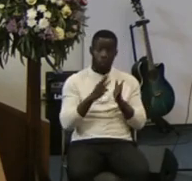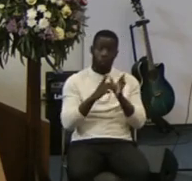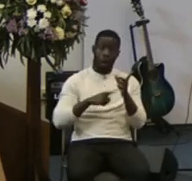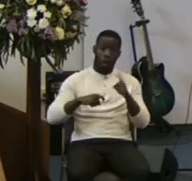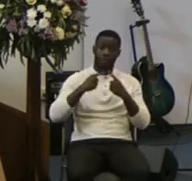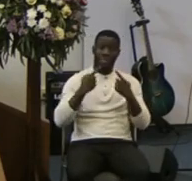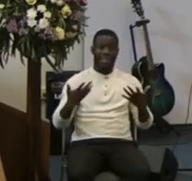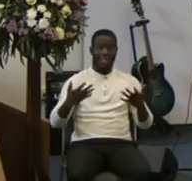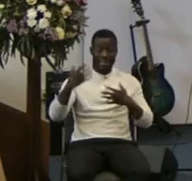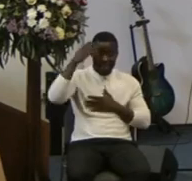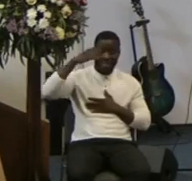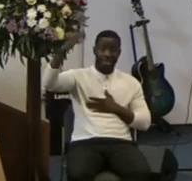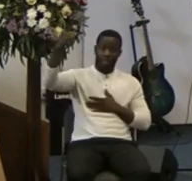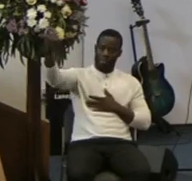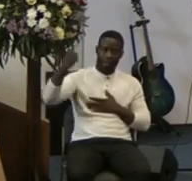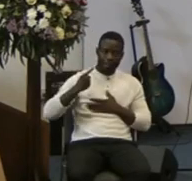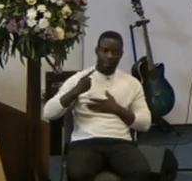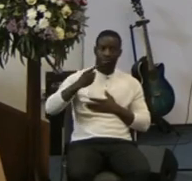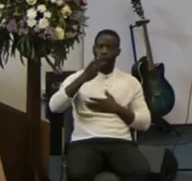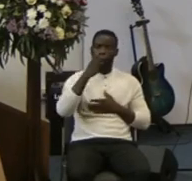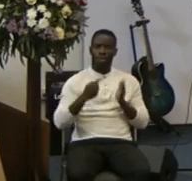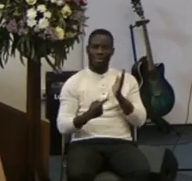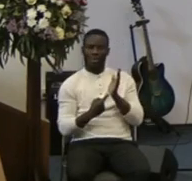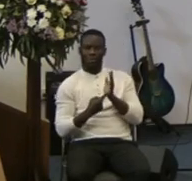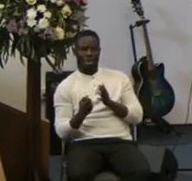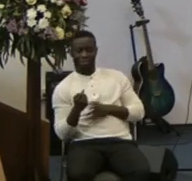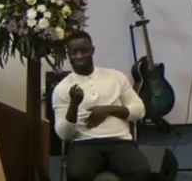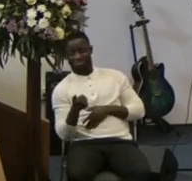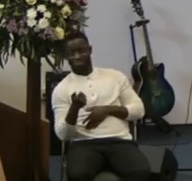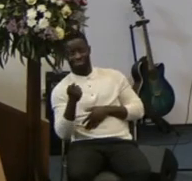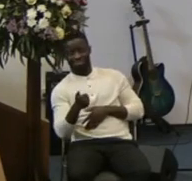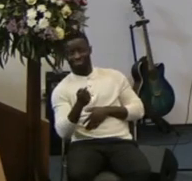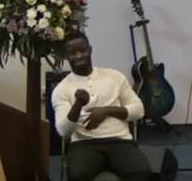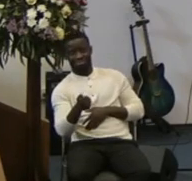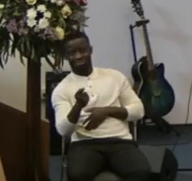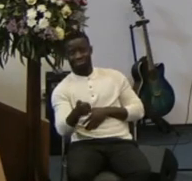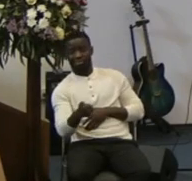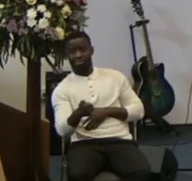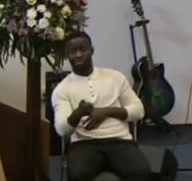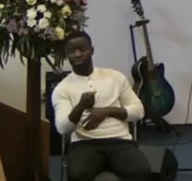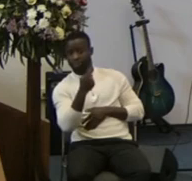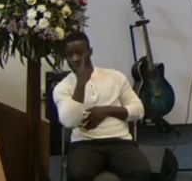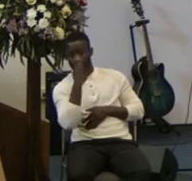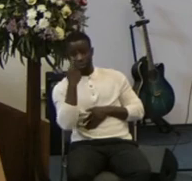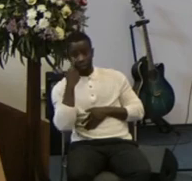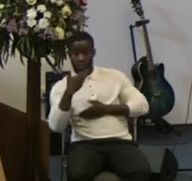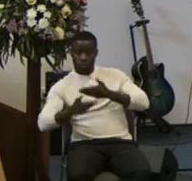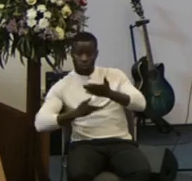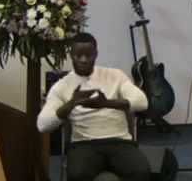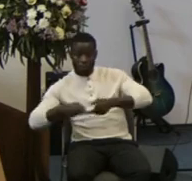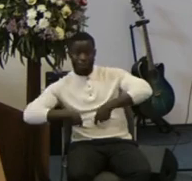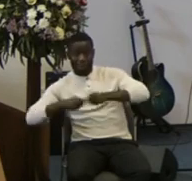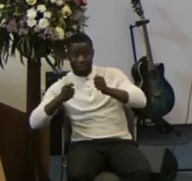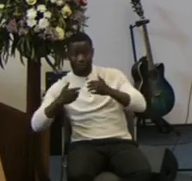look, the kingdom is breaking in. You read the Old Testament, there are hardly any, in the entire Old Testament, there are hardly any